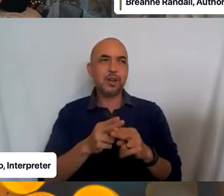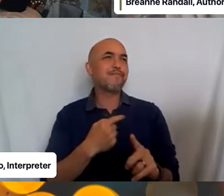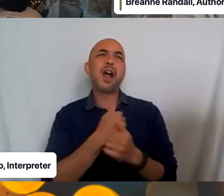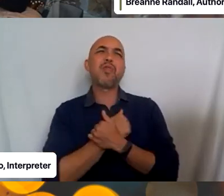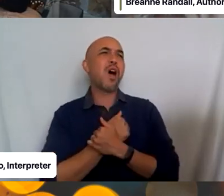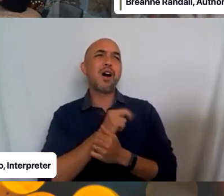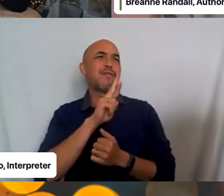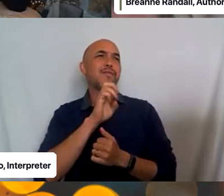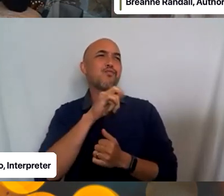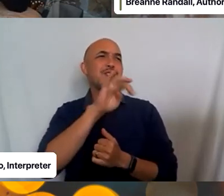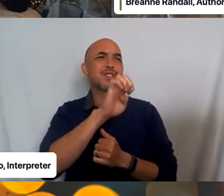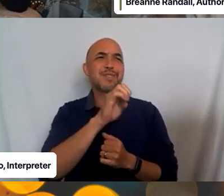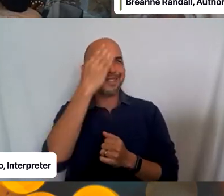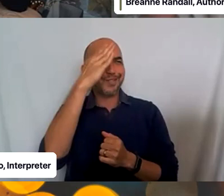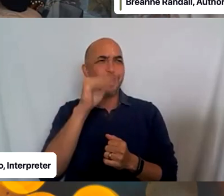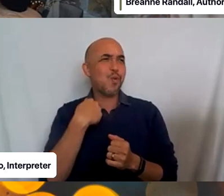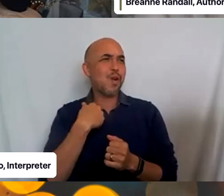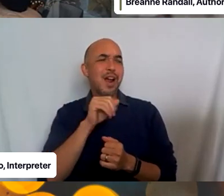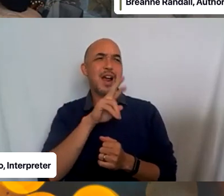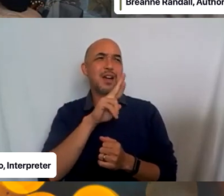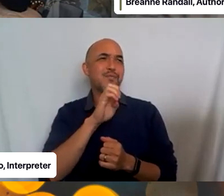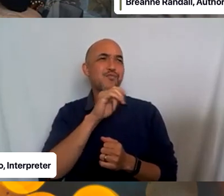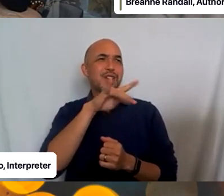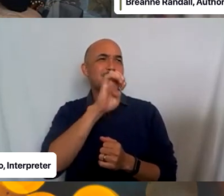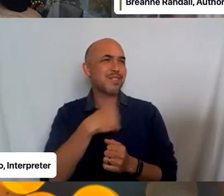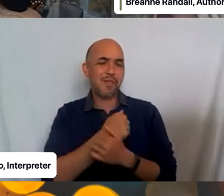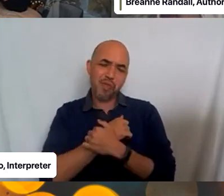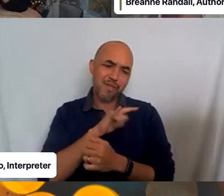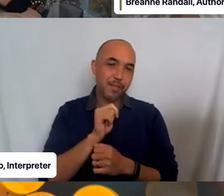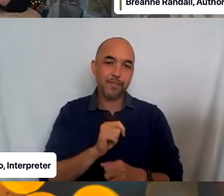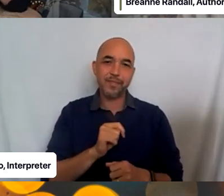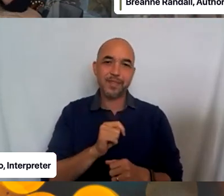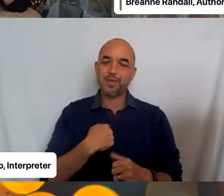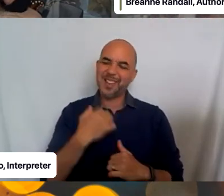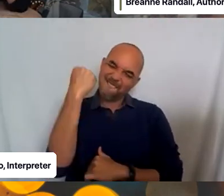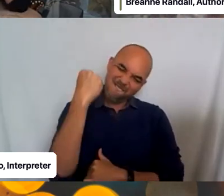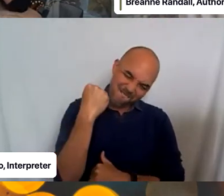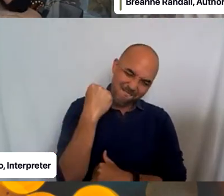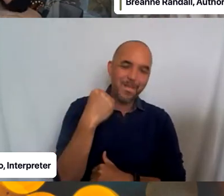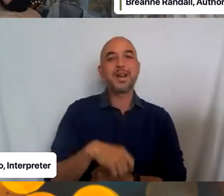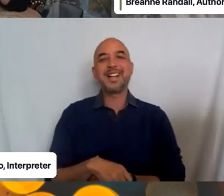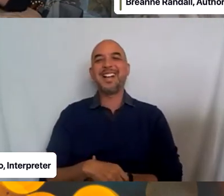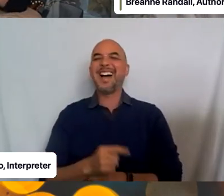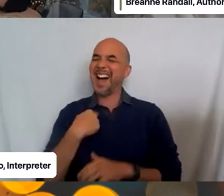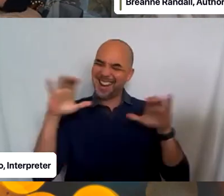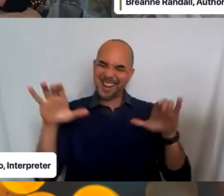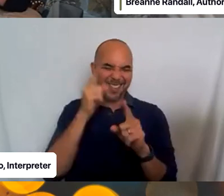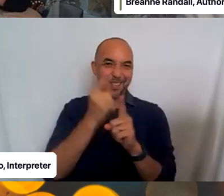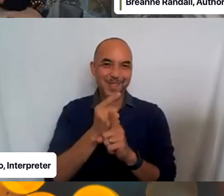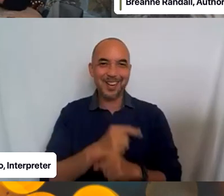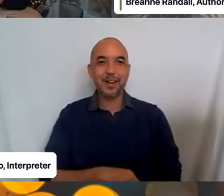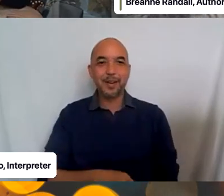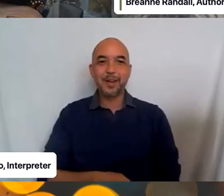there were recipes in it. I love them. And I was just like, I know you need to do a follow-up, or like a